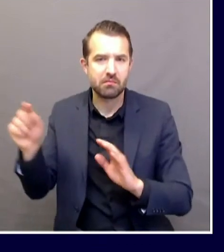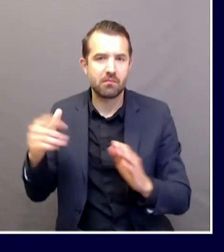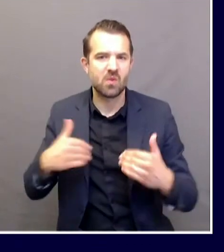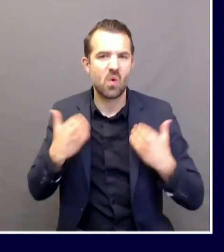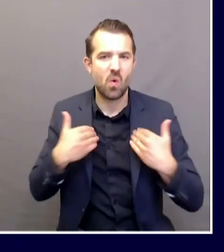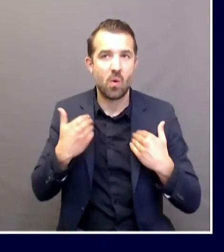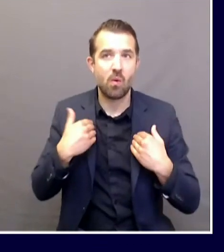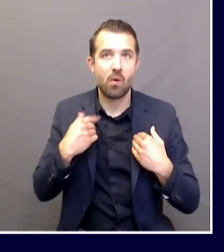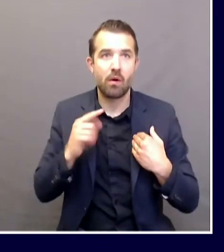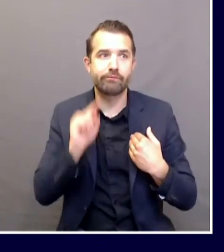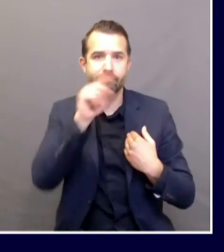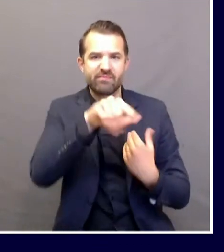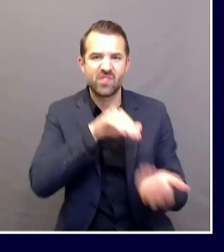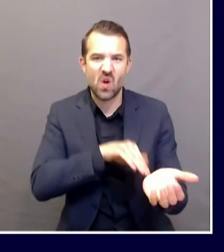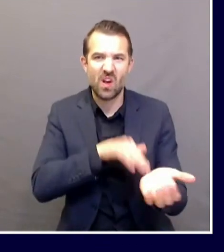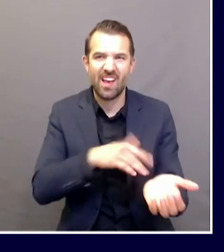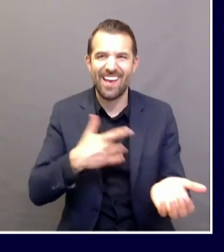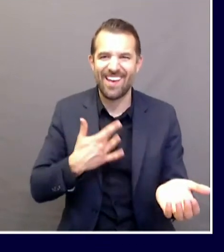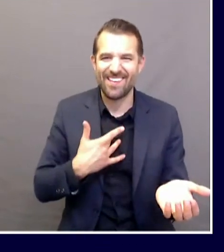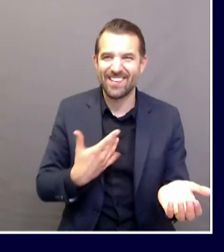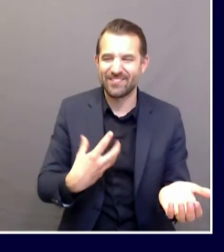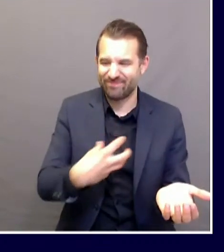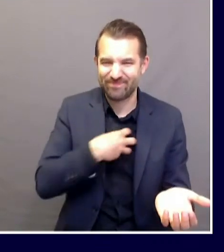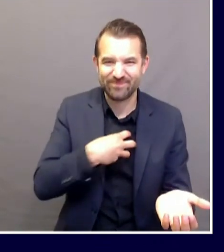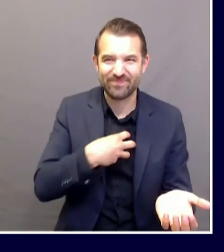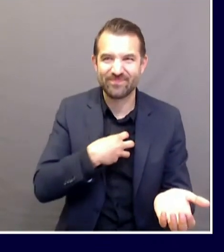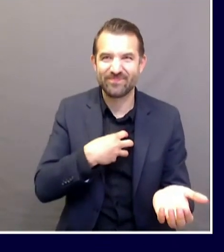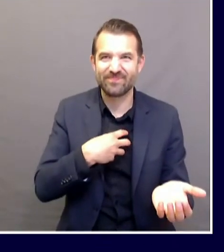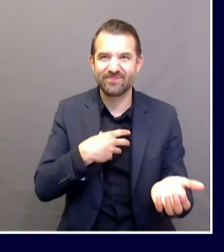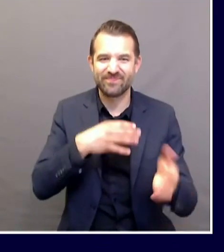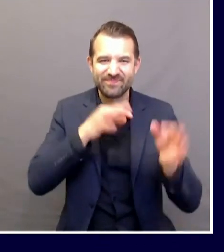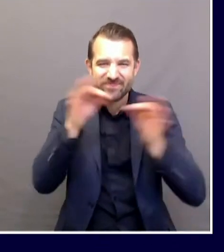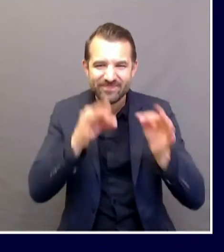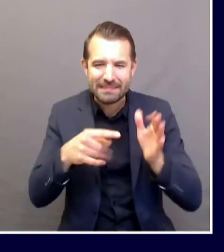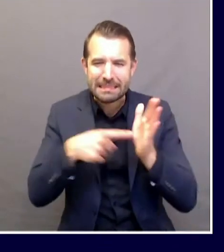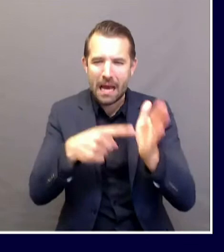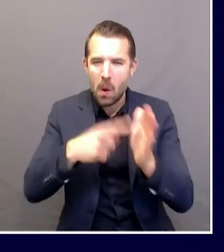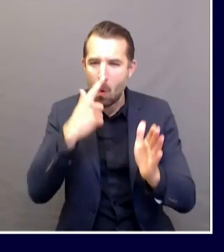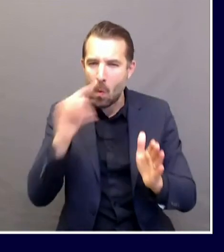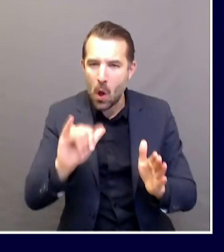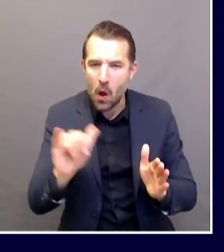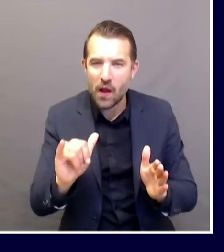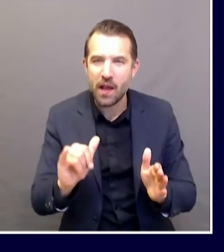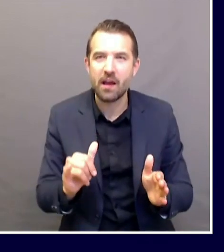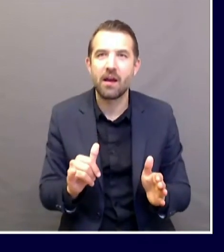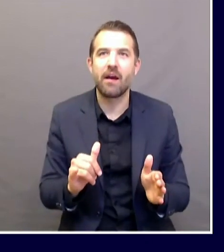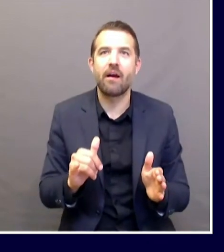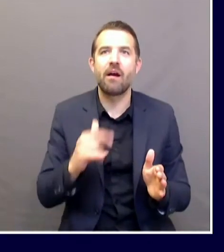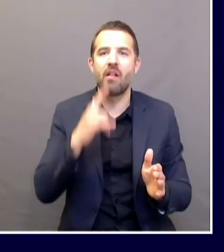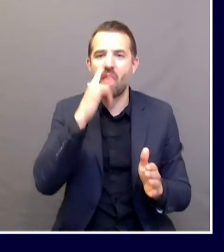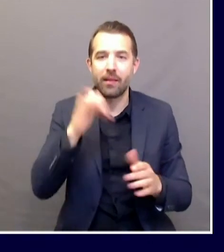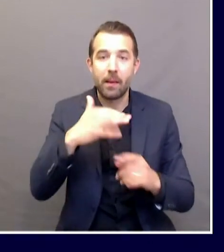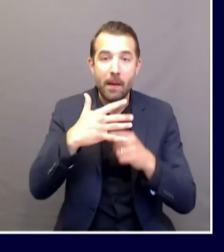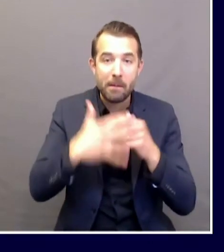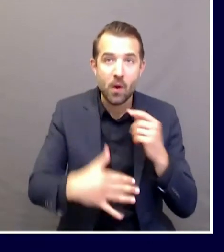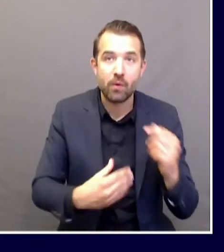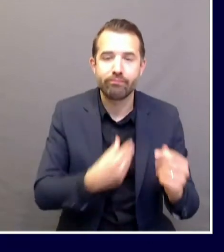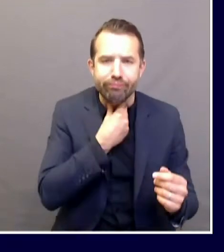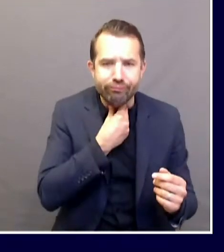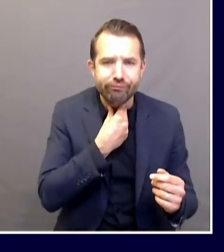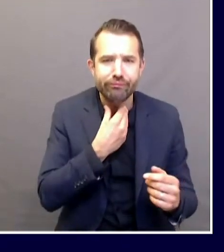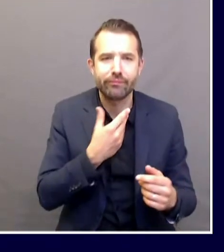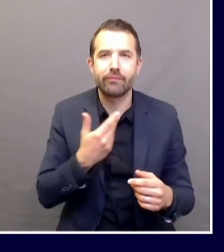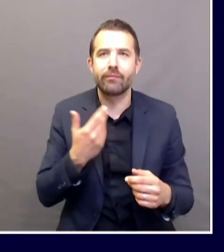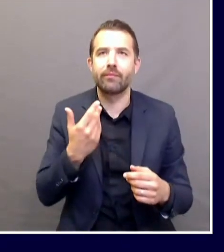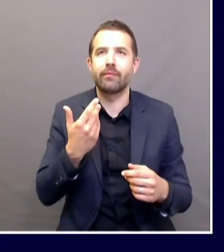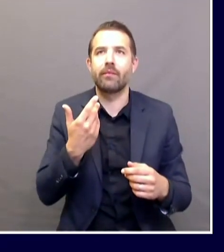weren't convinced of their symptoms so much when it came to, let's say, the blood clots, whatnot. I guess my question is, if